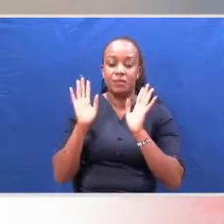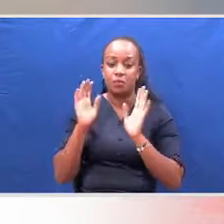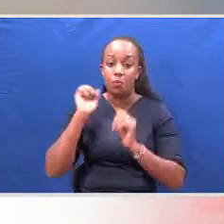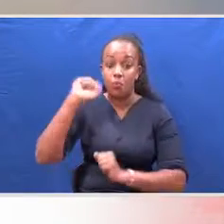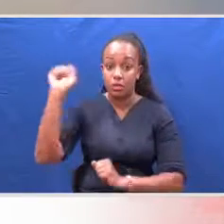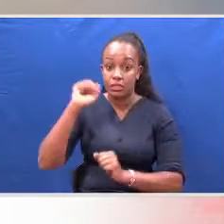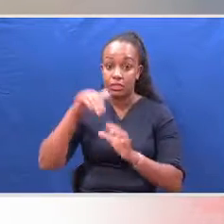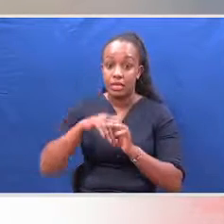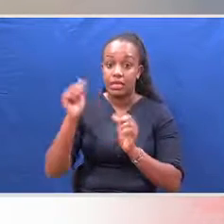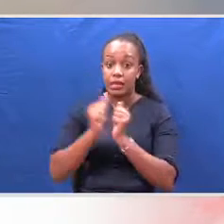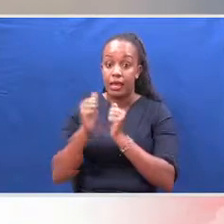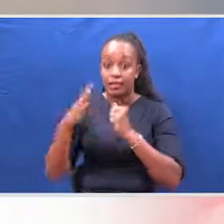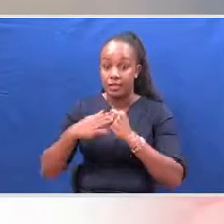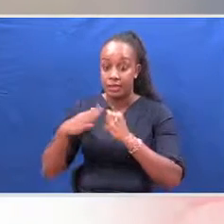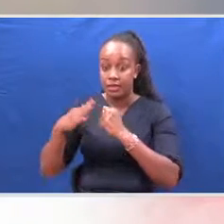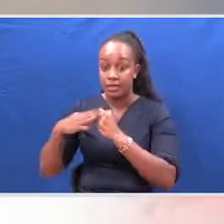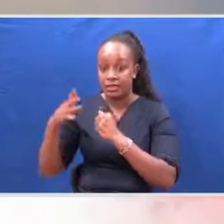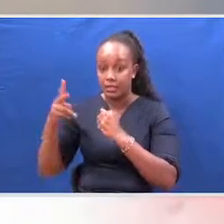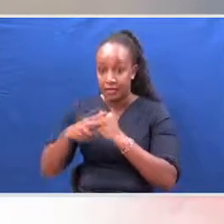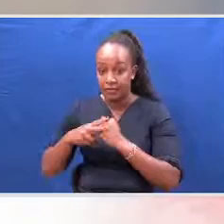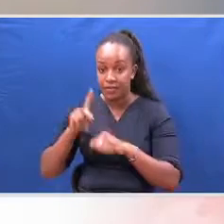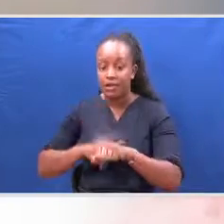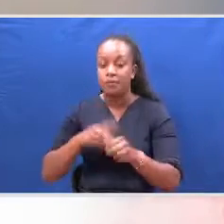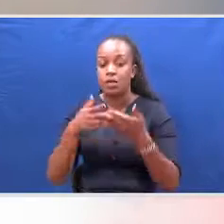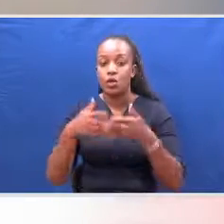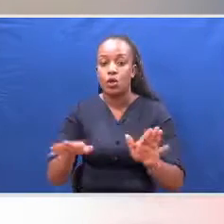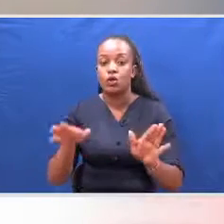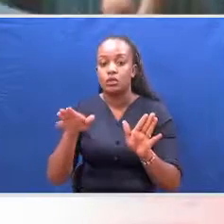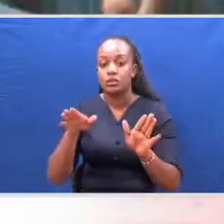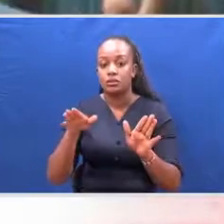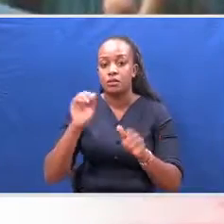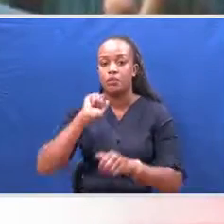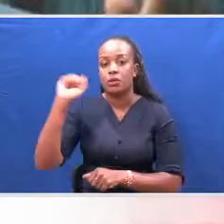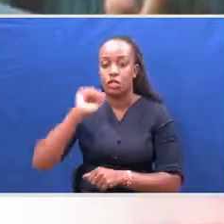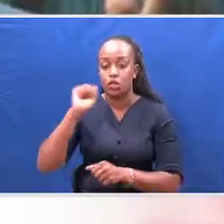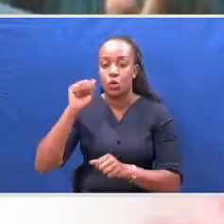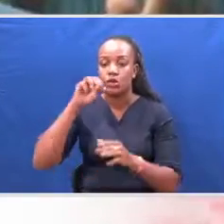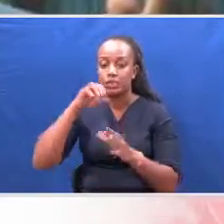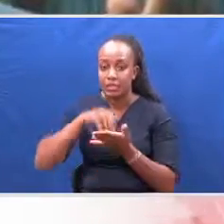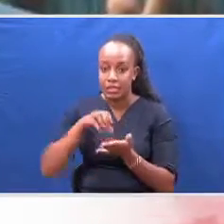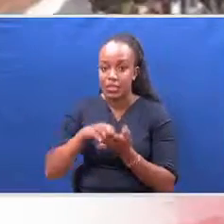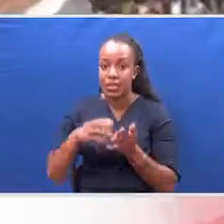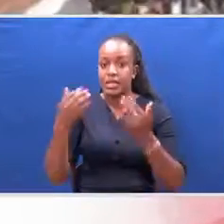in Nyaribari Chache. Nyachae has left behind three widows and more